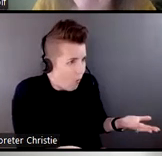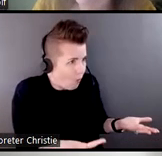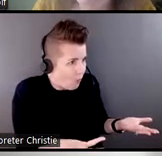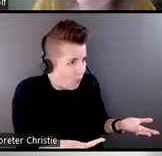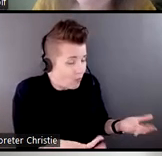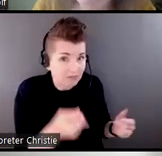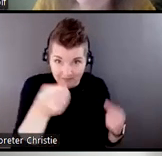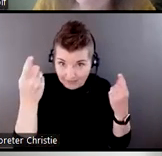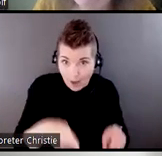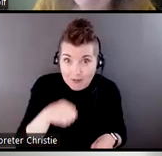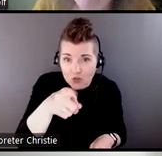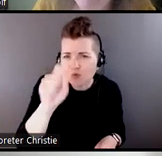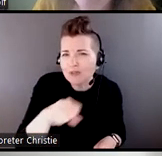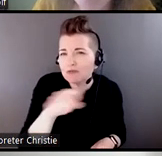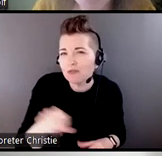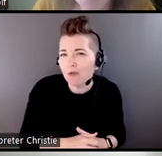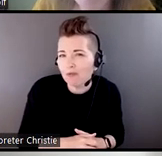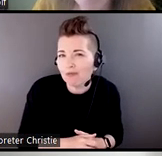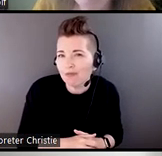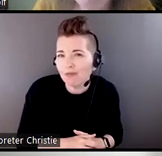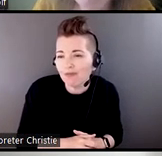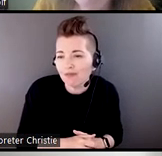that has happened to you.